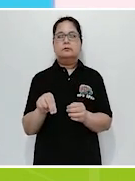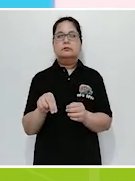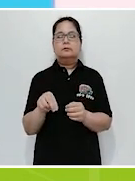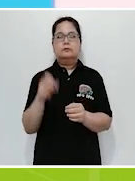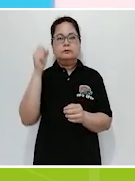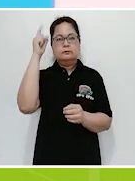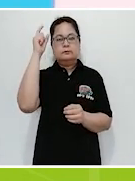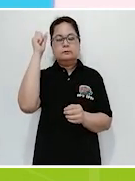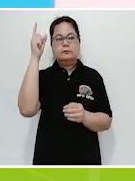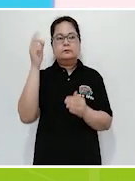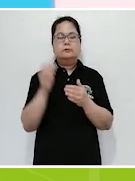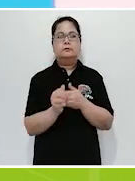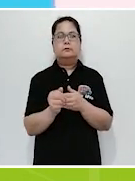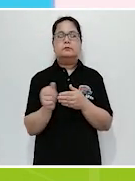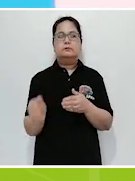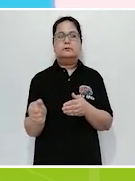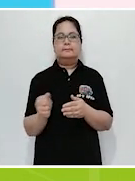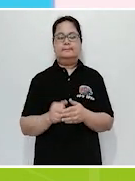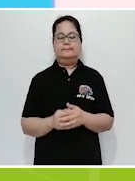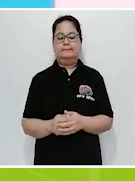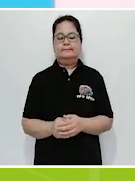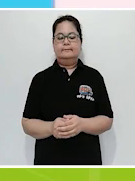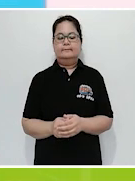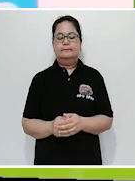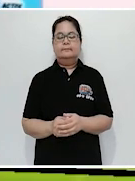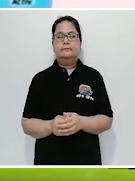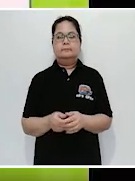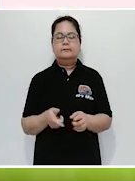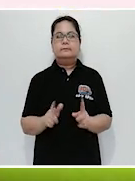while requiring the use of comprehension skills.